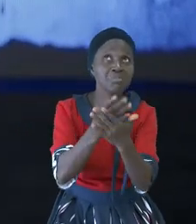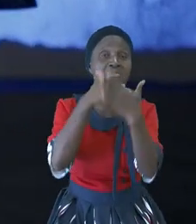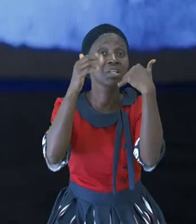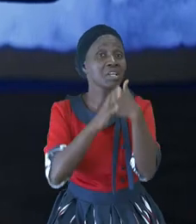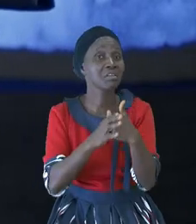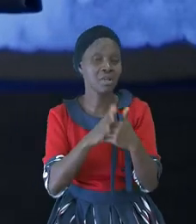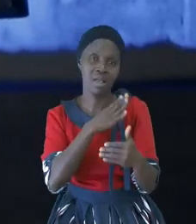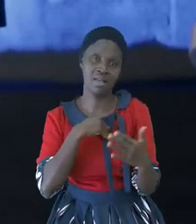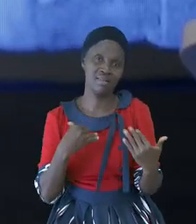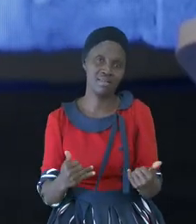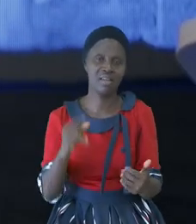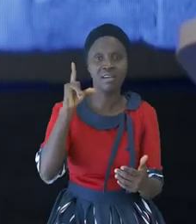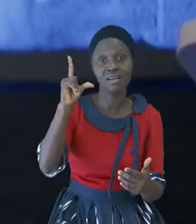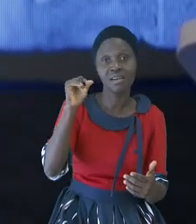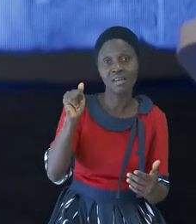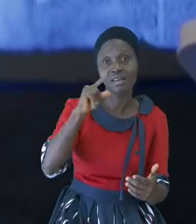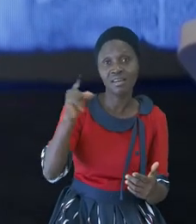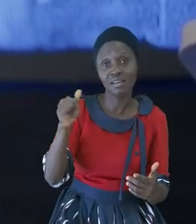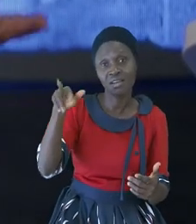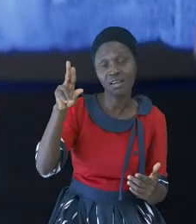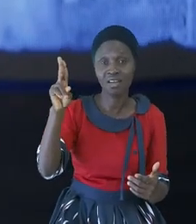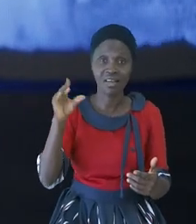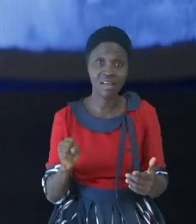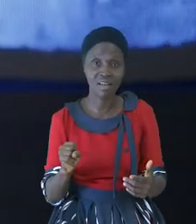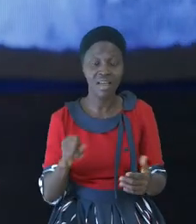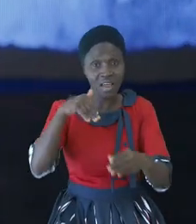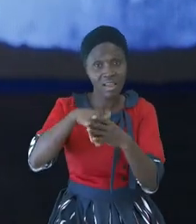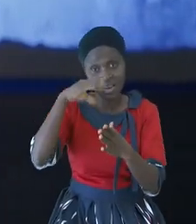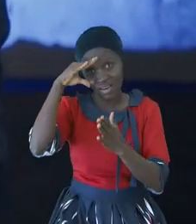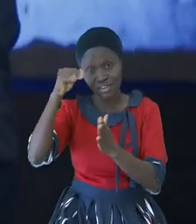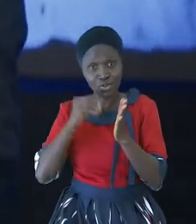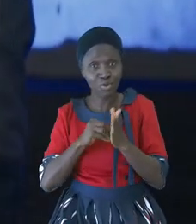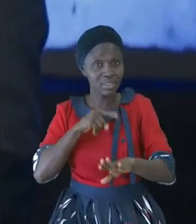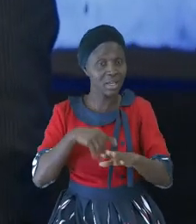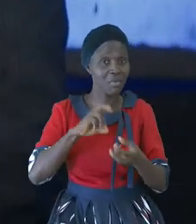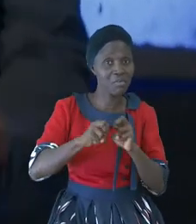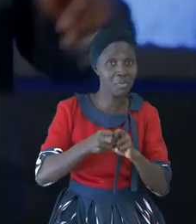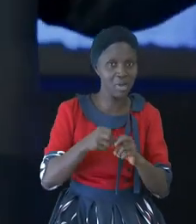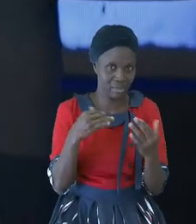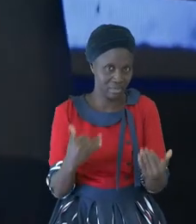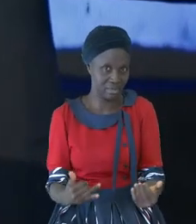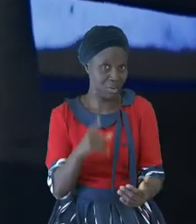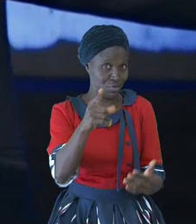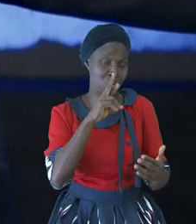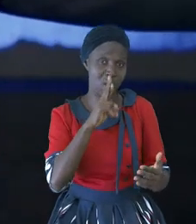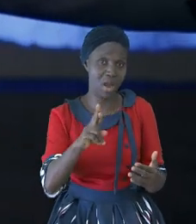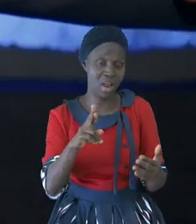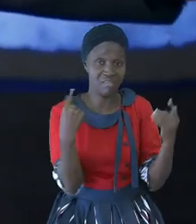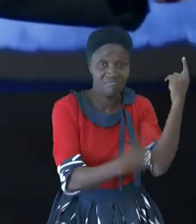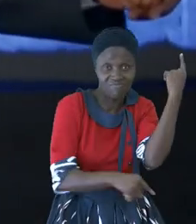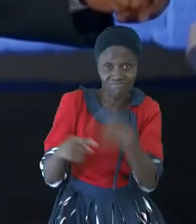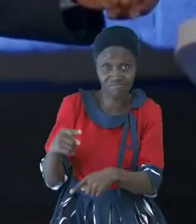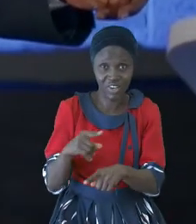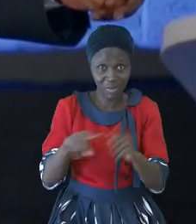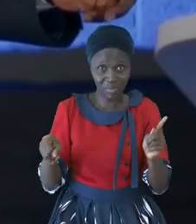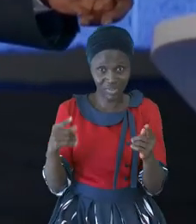Lazarus had his own time or problem. Now you are tormented and he is